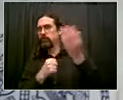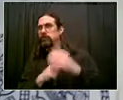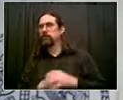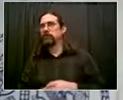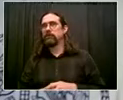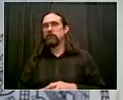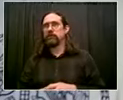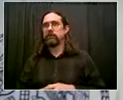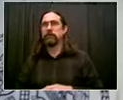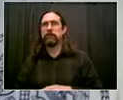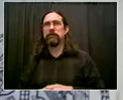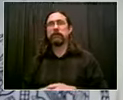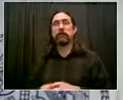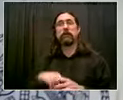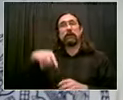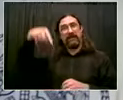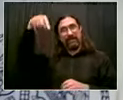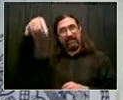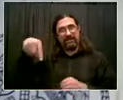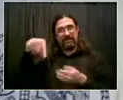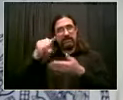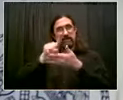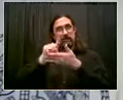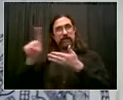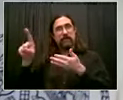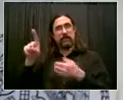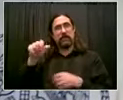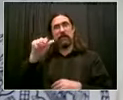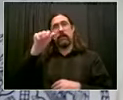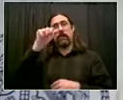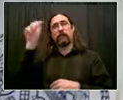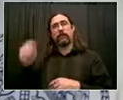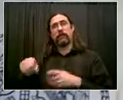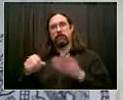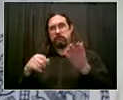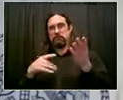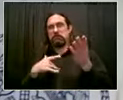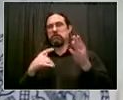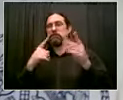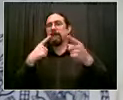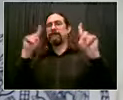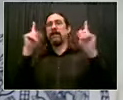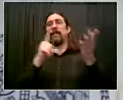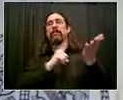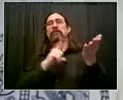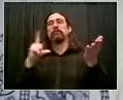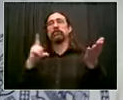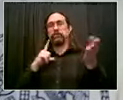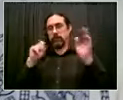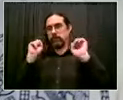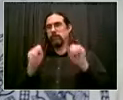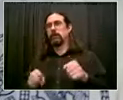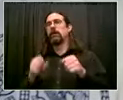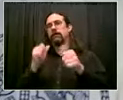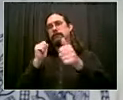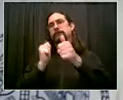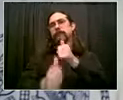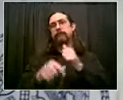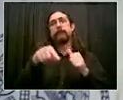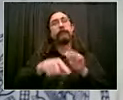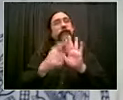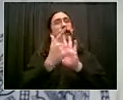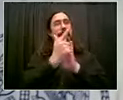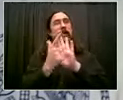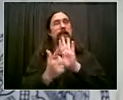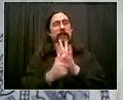heard from believe it can be done. I believe it can be done. We need the people to call for it as well. Let's get that done. And then we've got work to do. For the